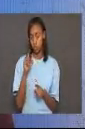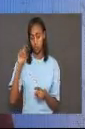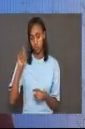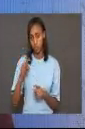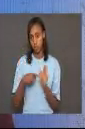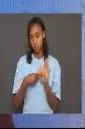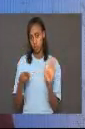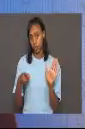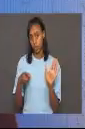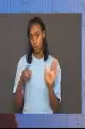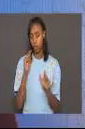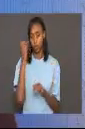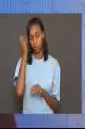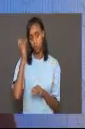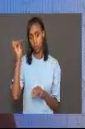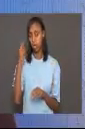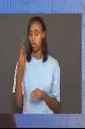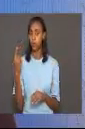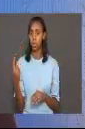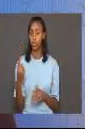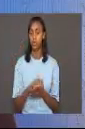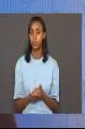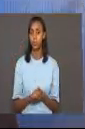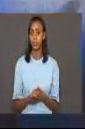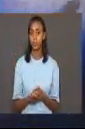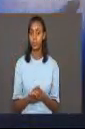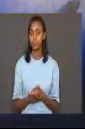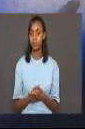you justify your opinions, everyone.